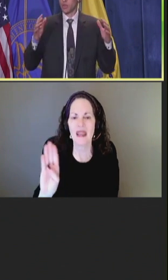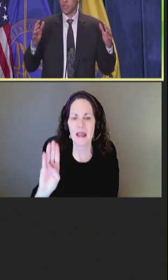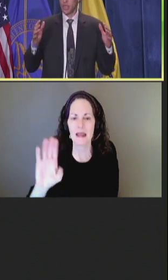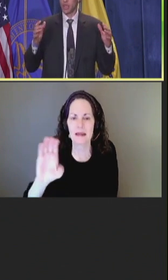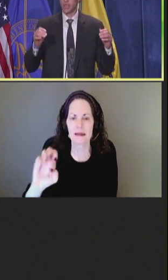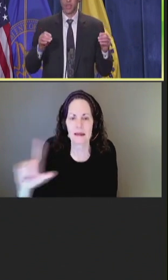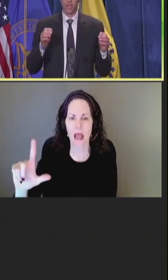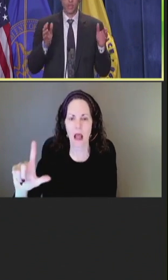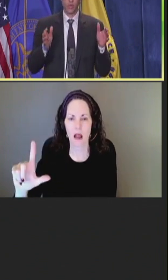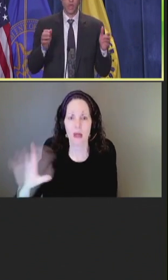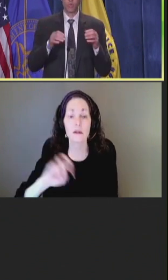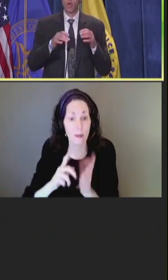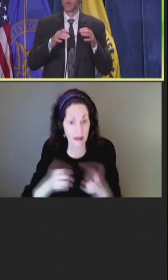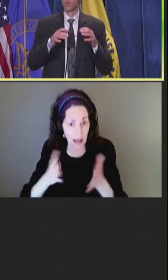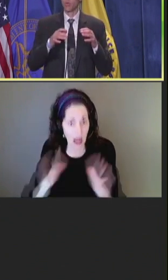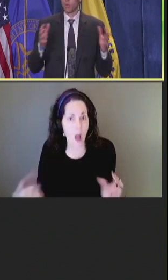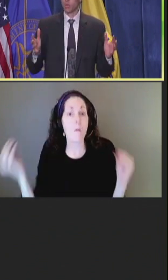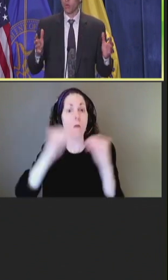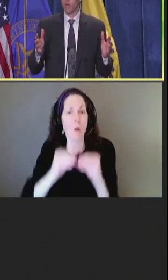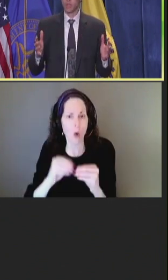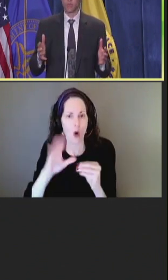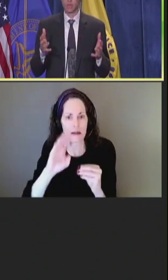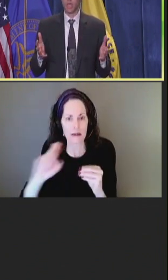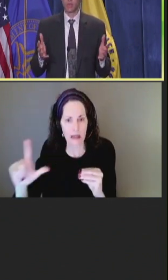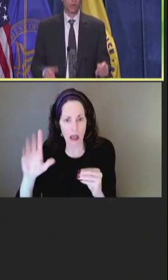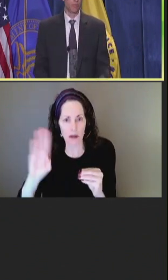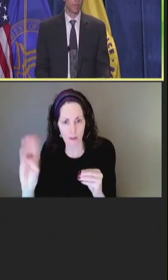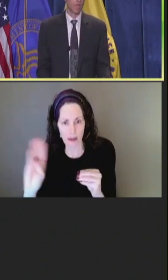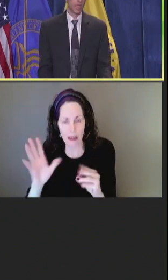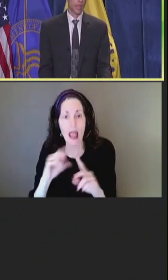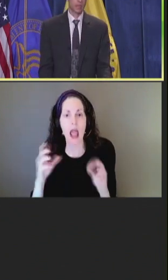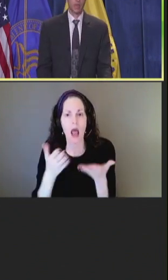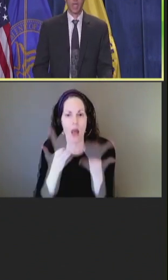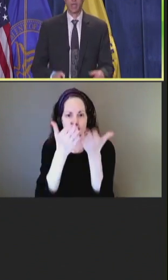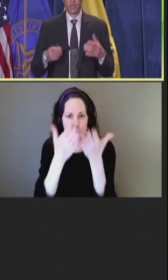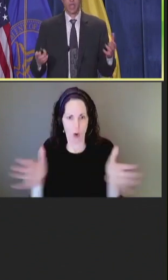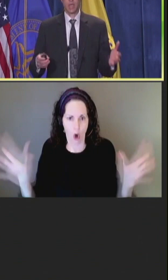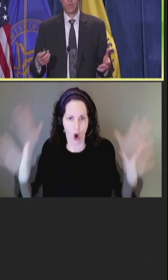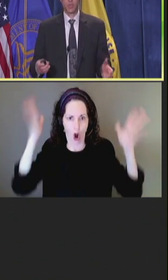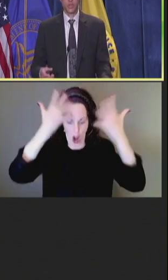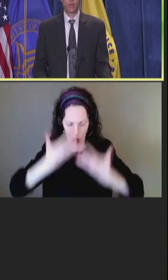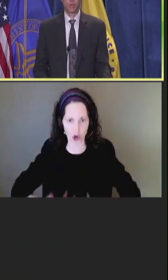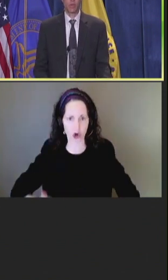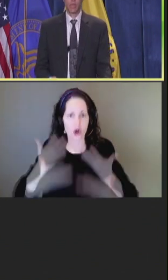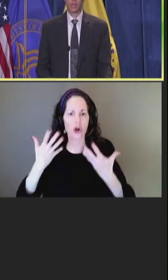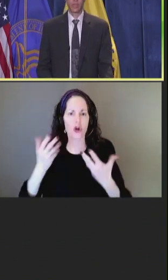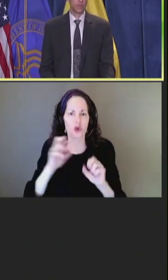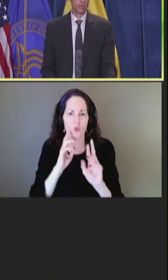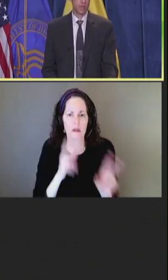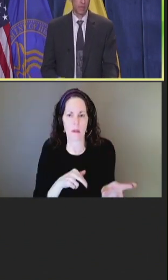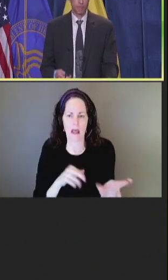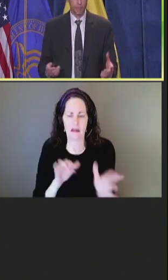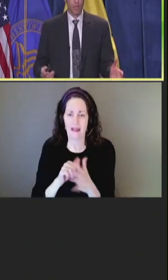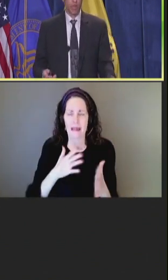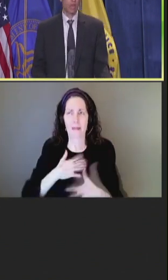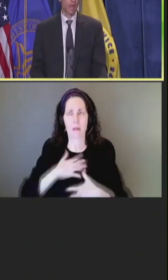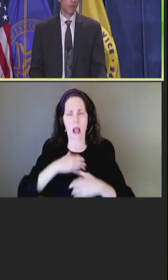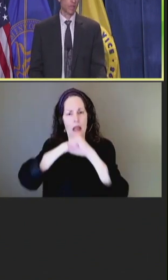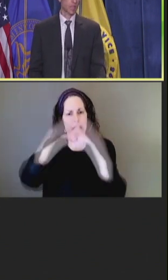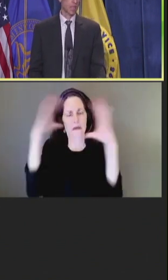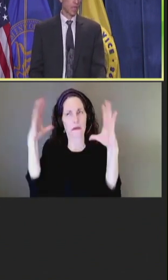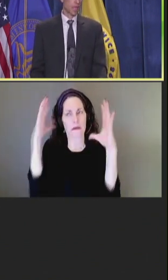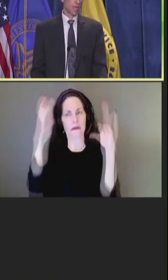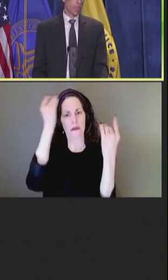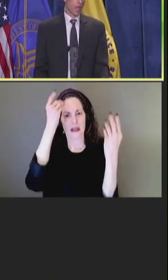number of cells and also a broader repertoire to respond from. That's my general thought about